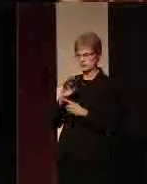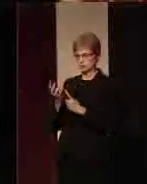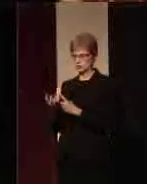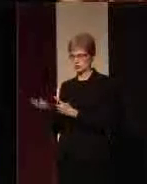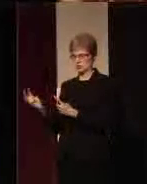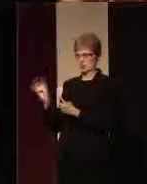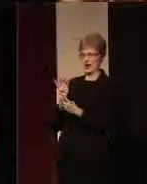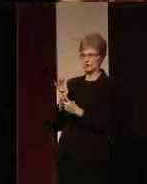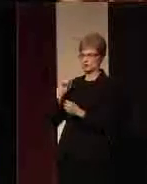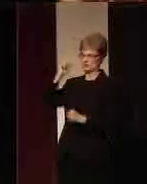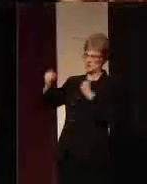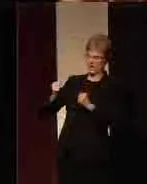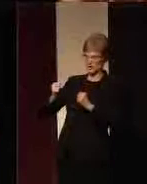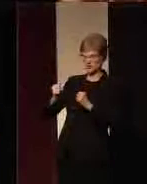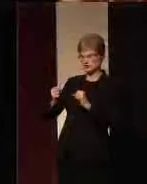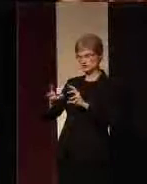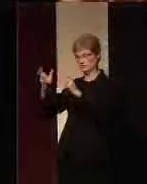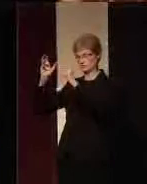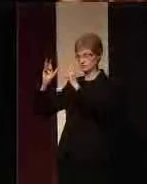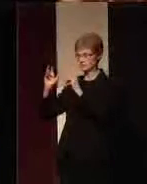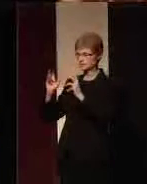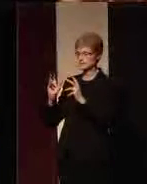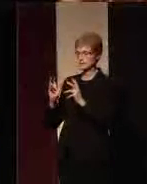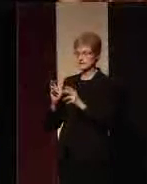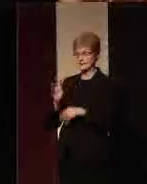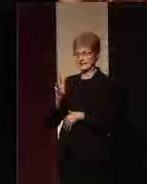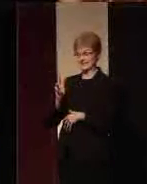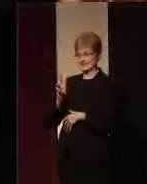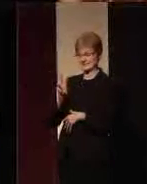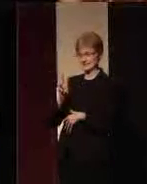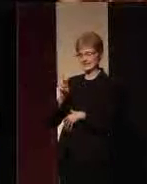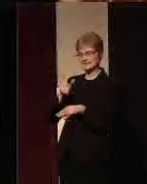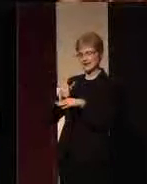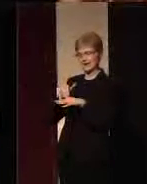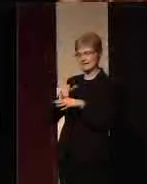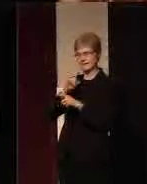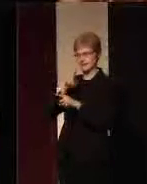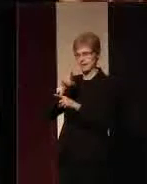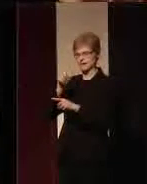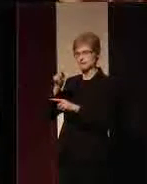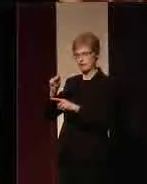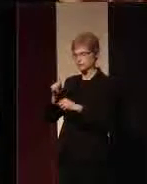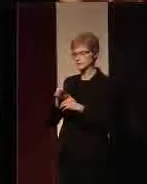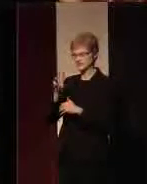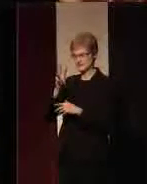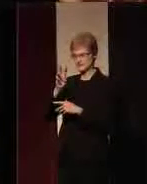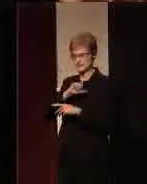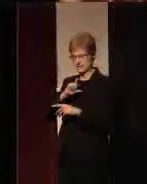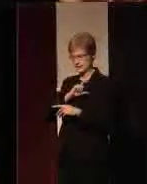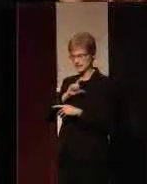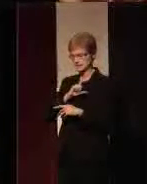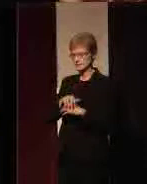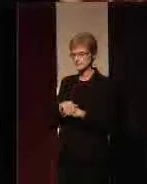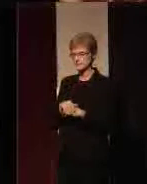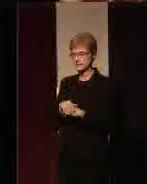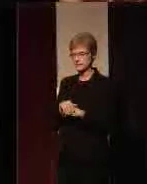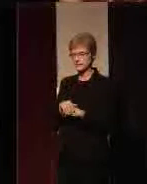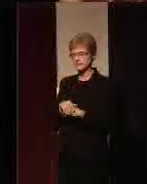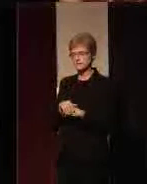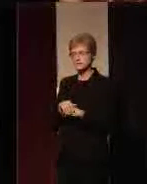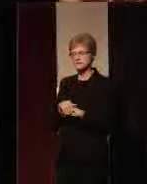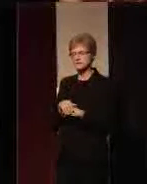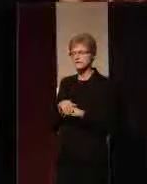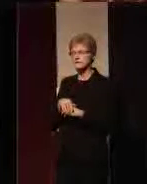by rioters. There were 6 of us at the command post. At that time, the command post consisted of the hood of a